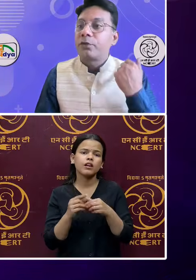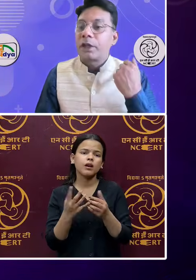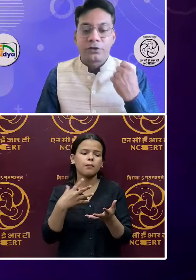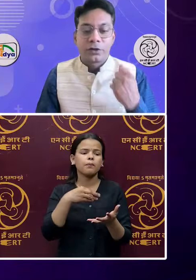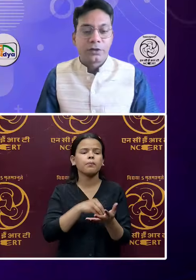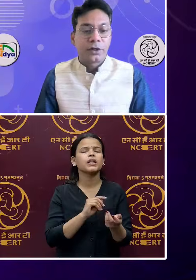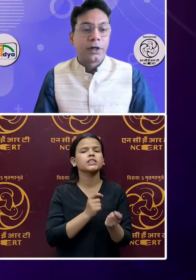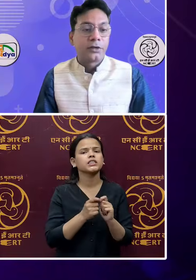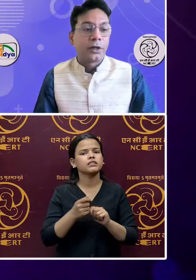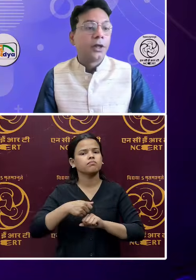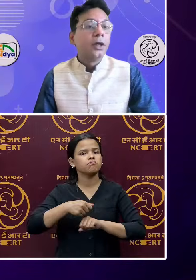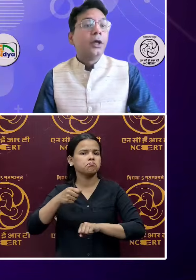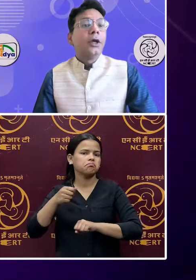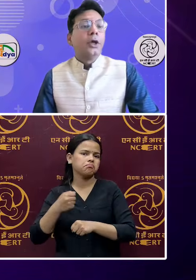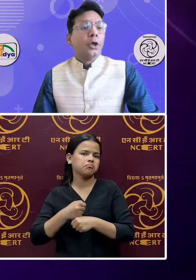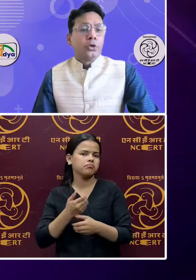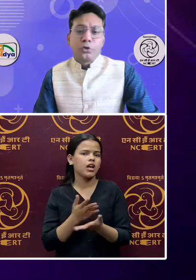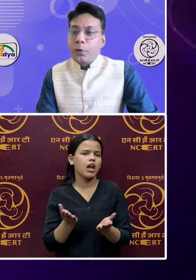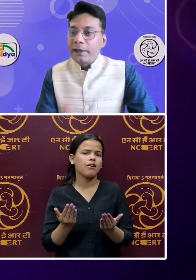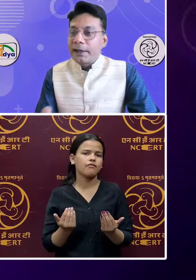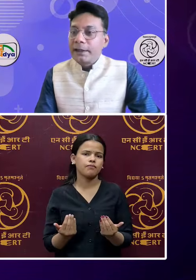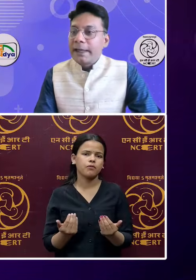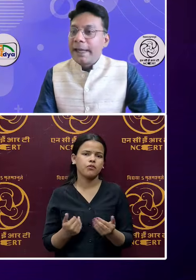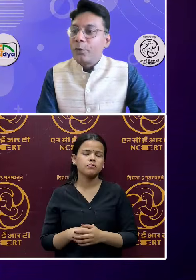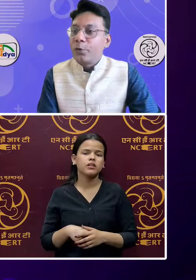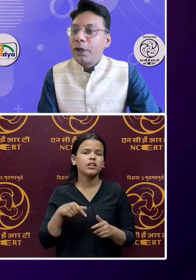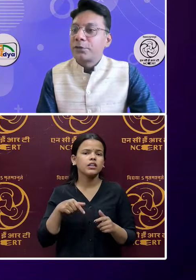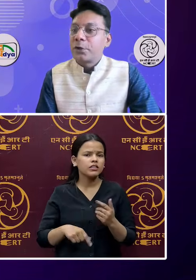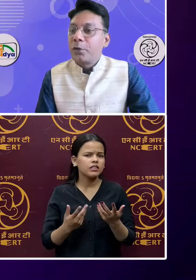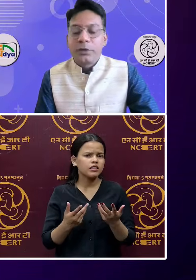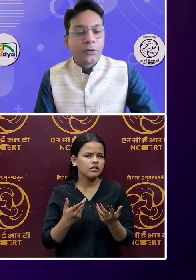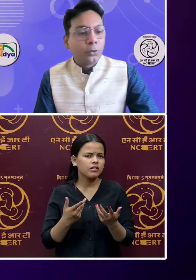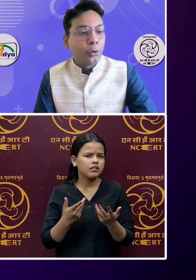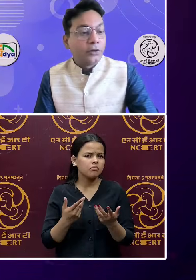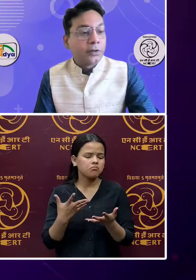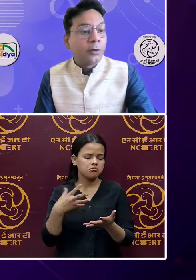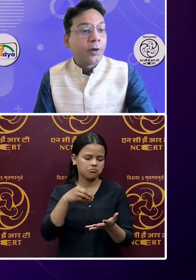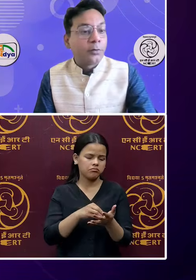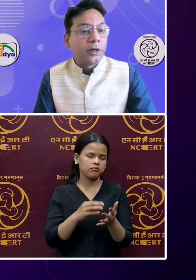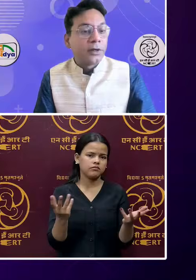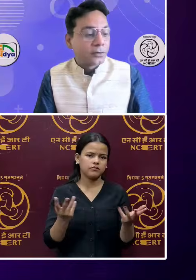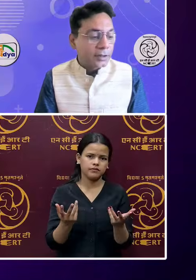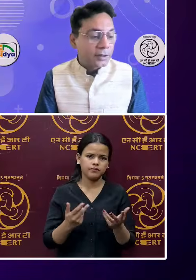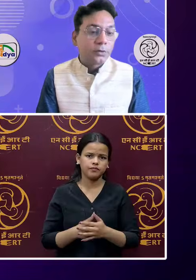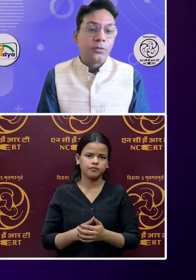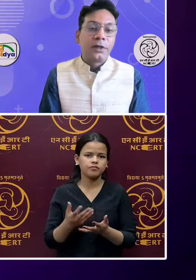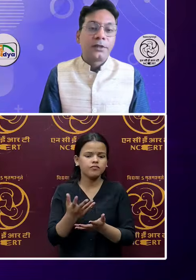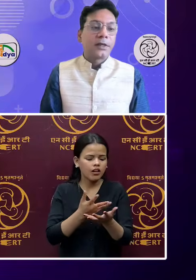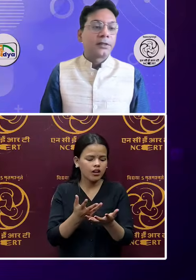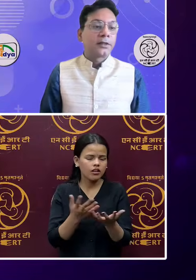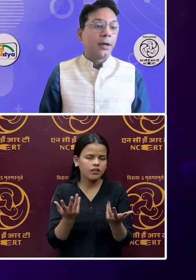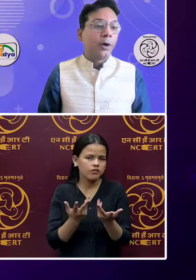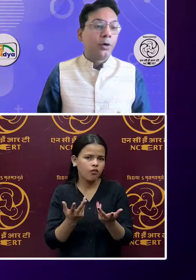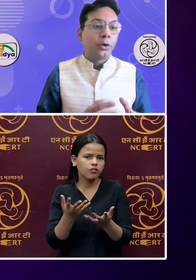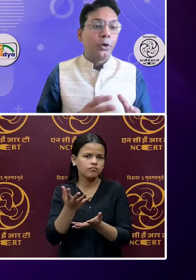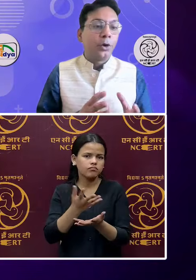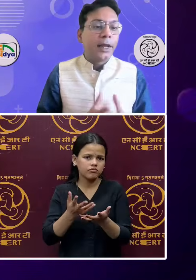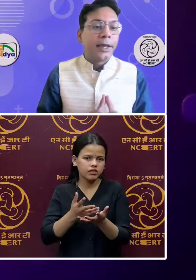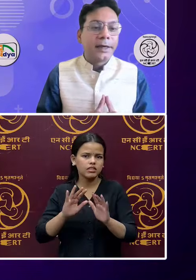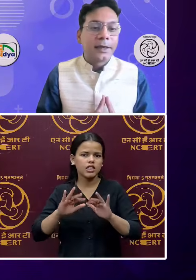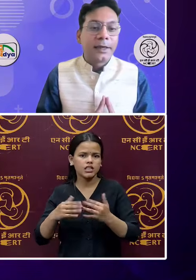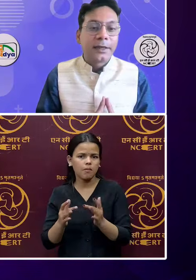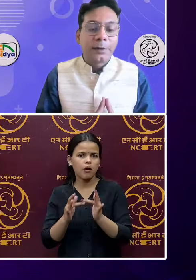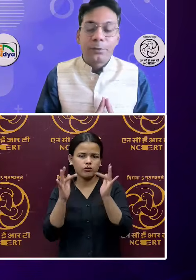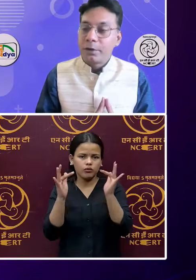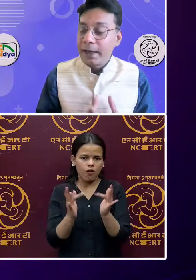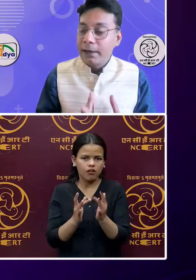blockchain certification generation. So what are the takeaways of this whole session? What we discussed about